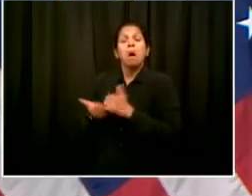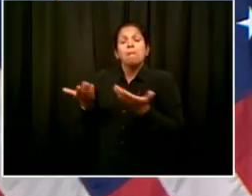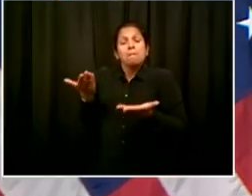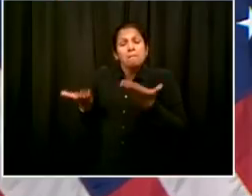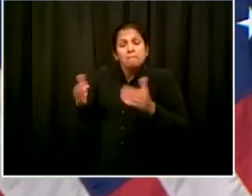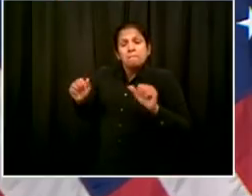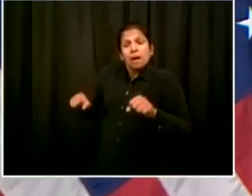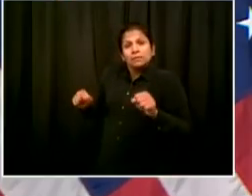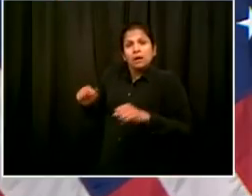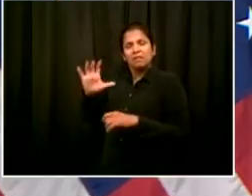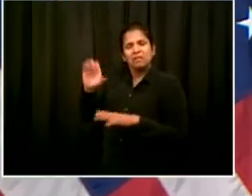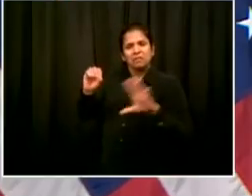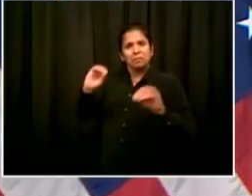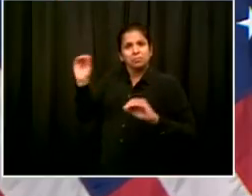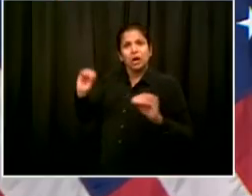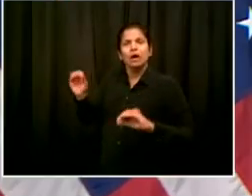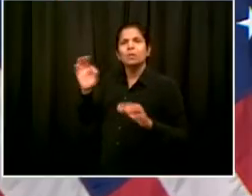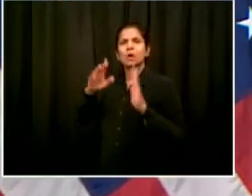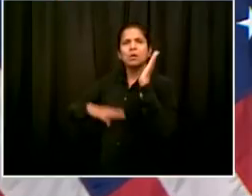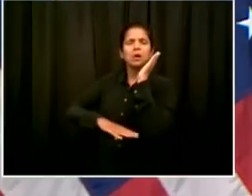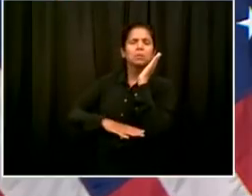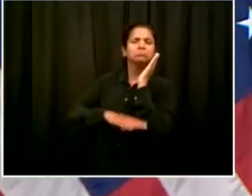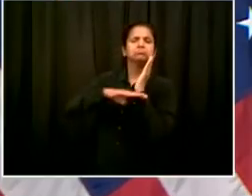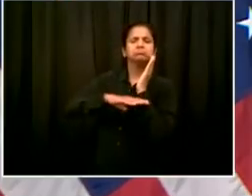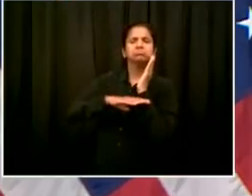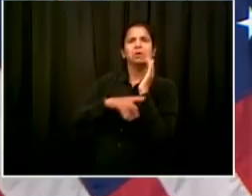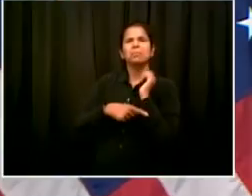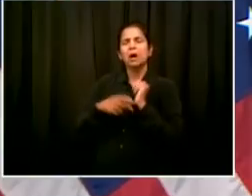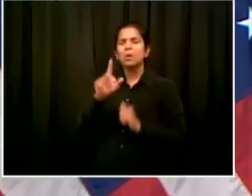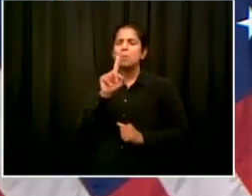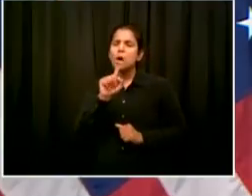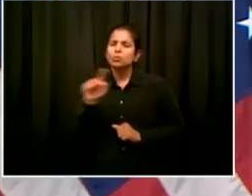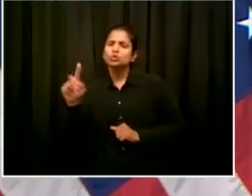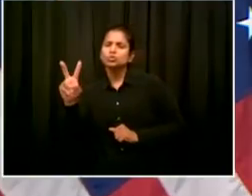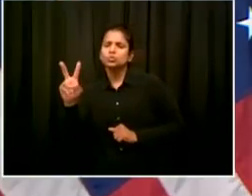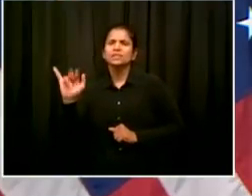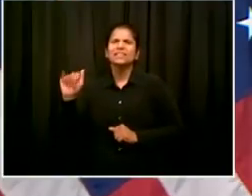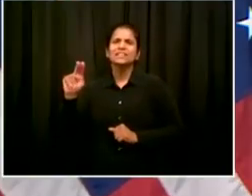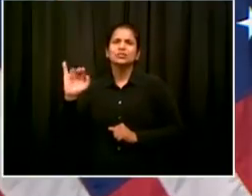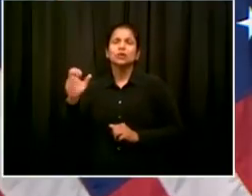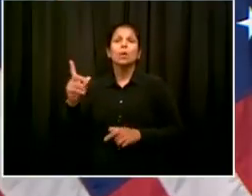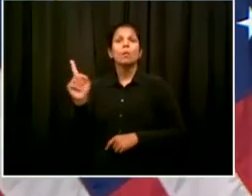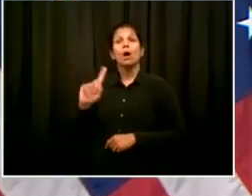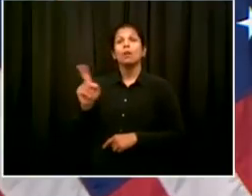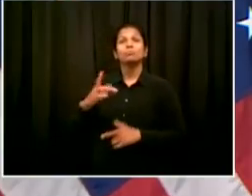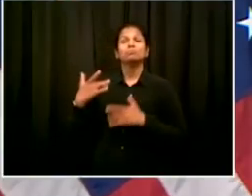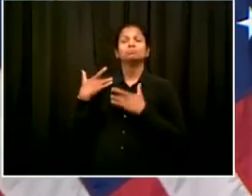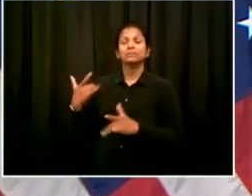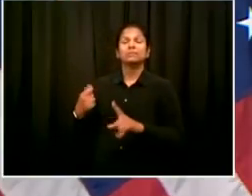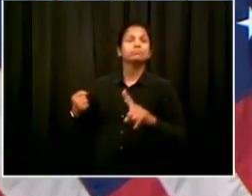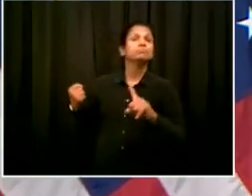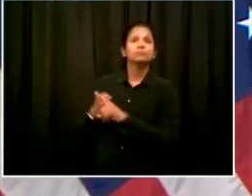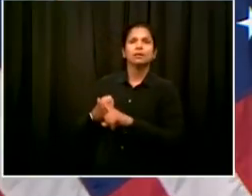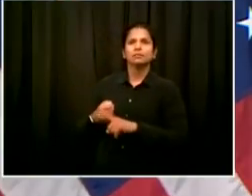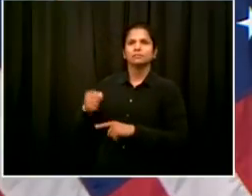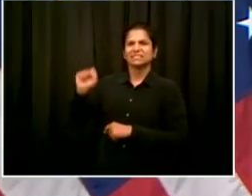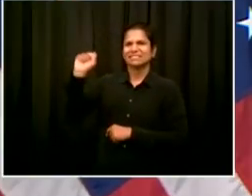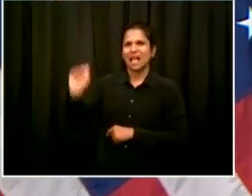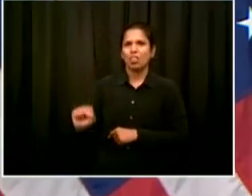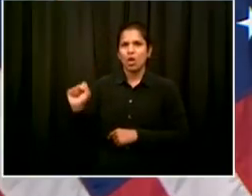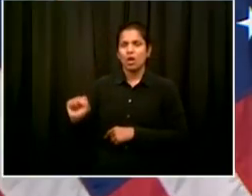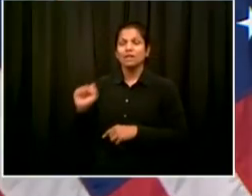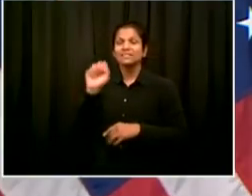areas? Yes, just like we do with severe thunderstorms or other types of storms. But for this particular storm, that's the area of most